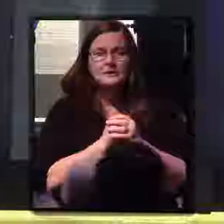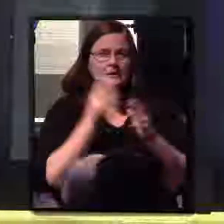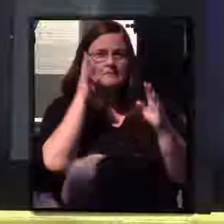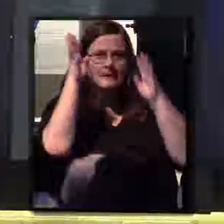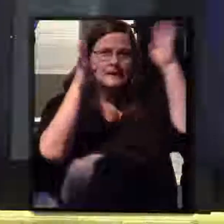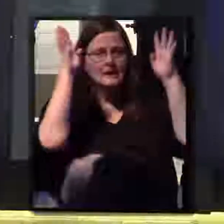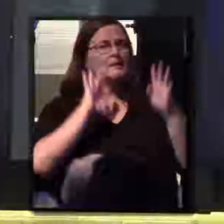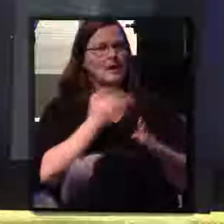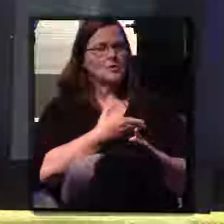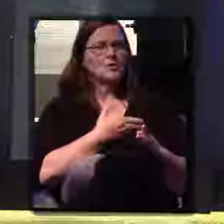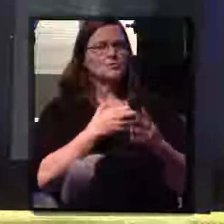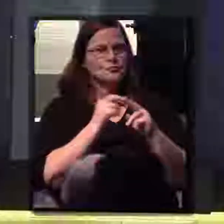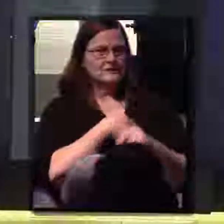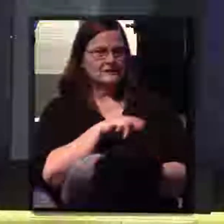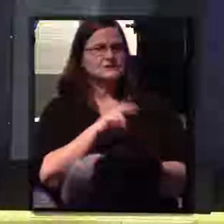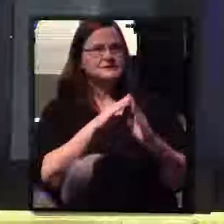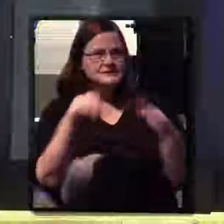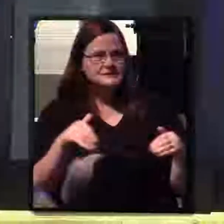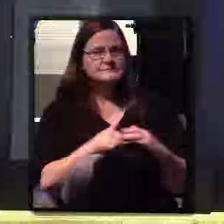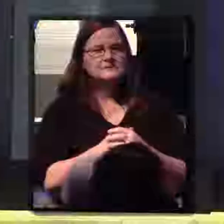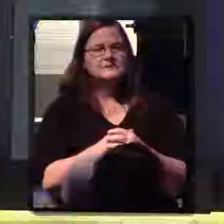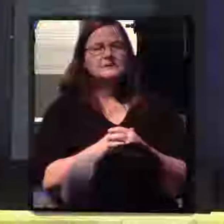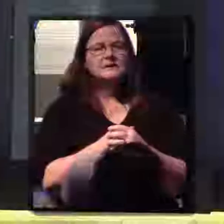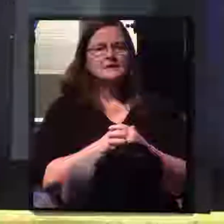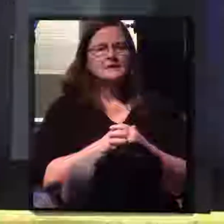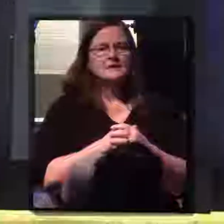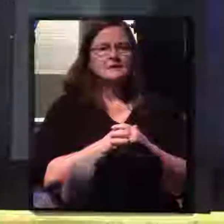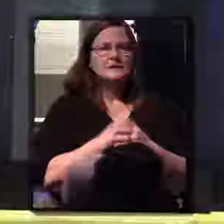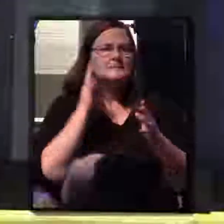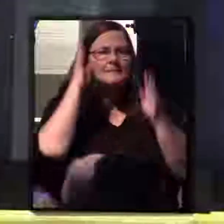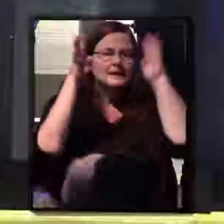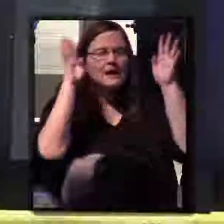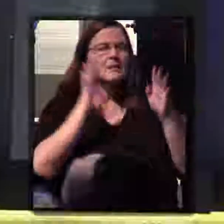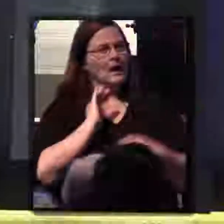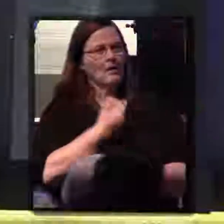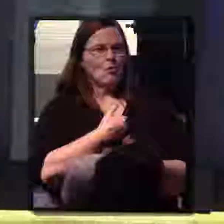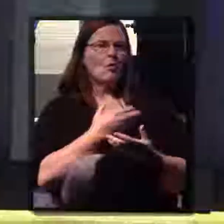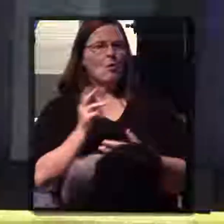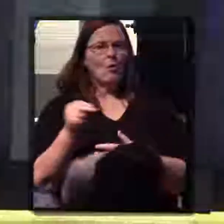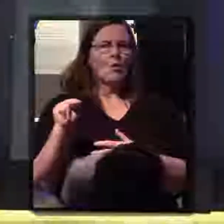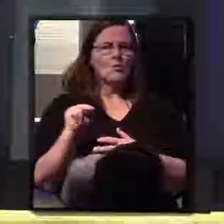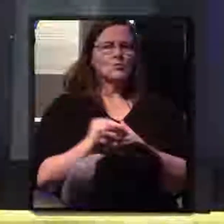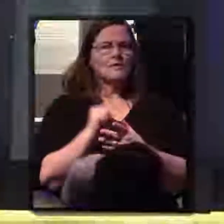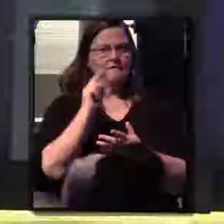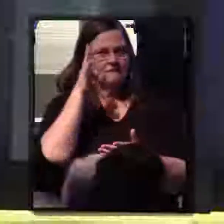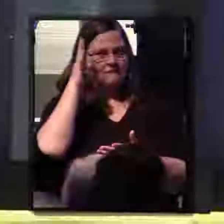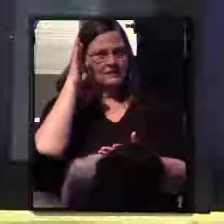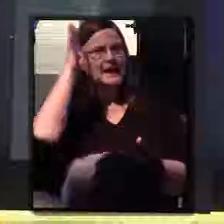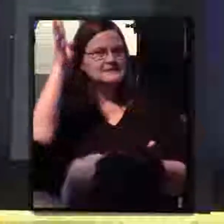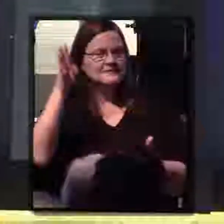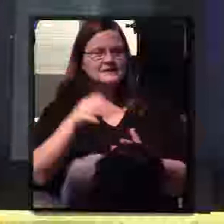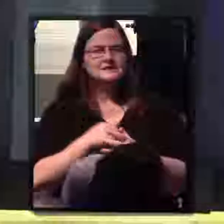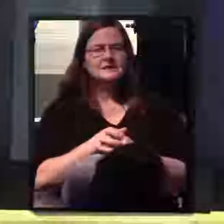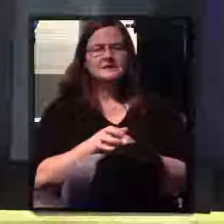looking around us, by designing our own systems of religion, by designing our own philosophies